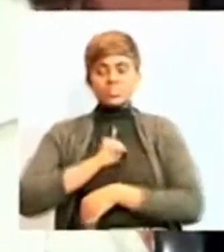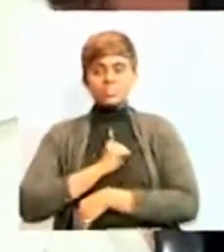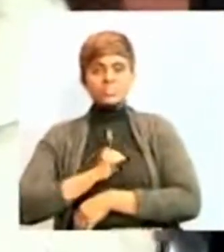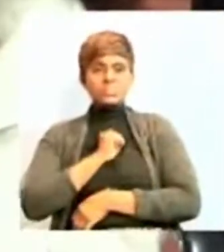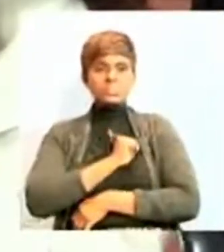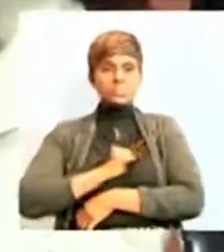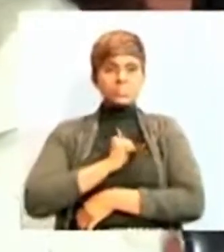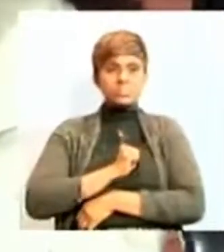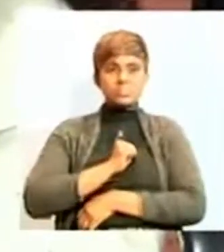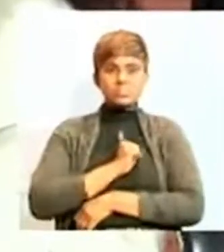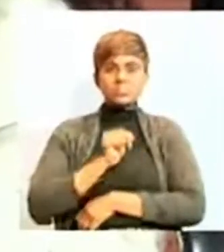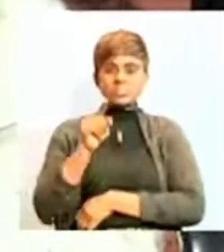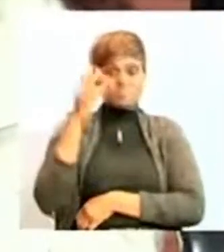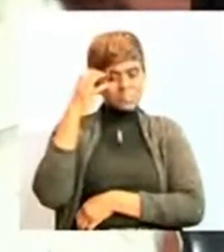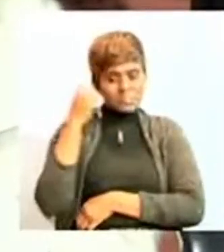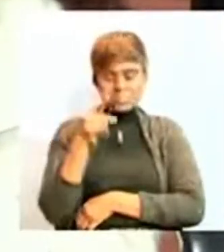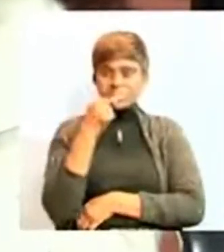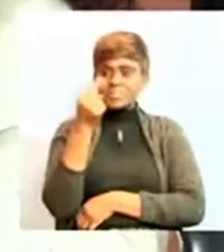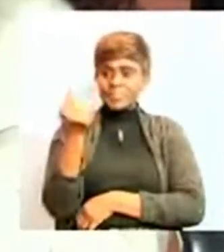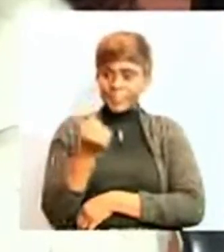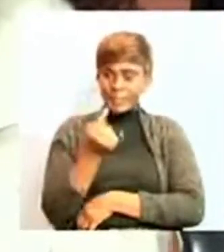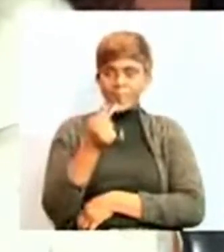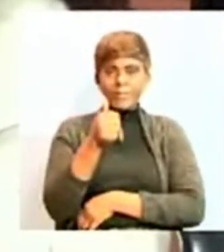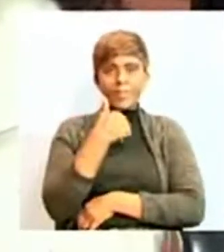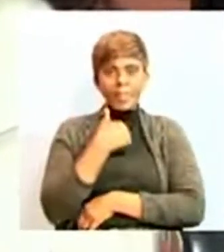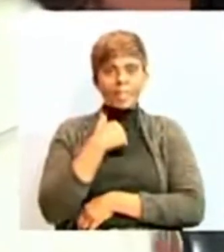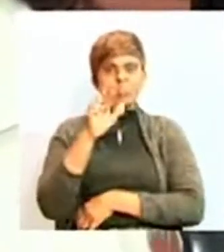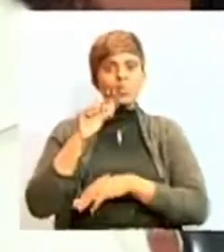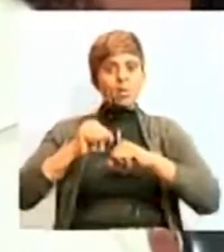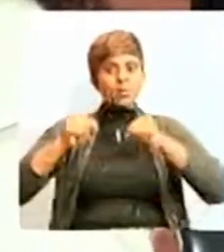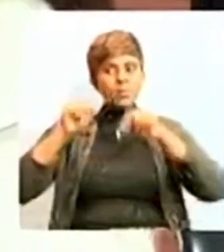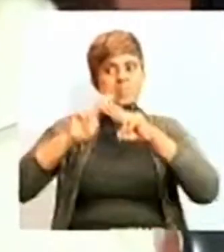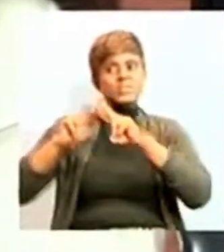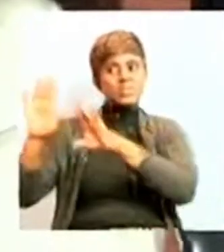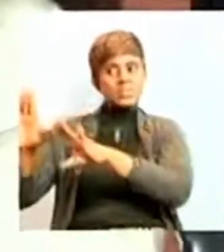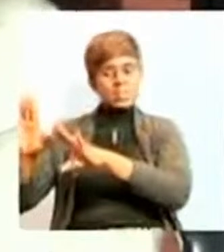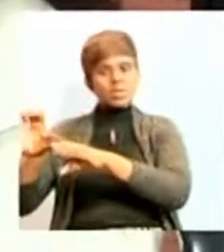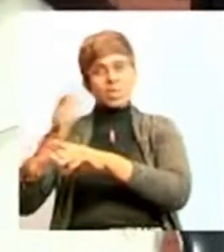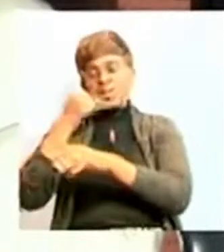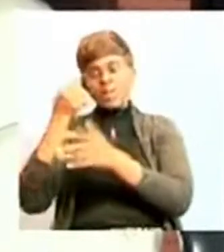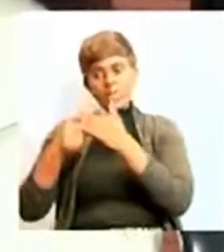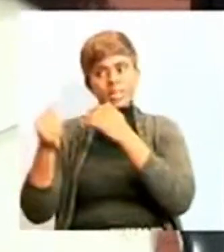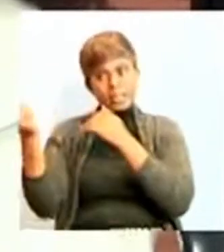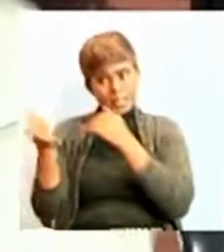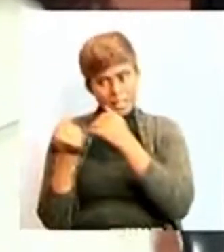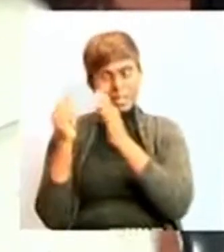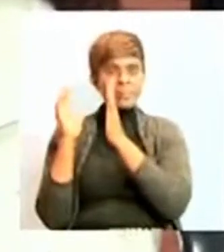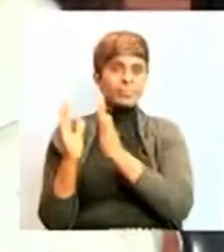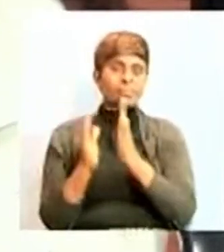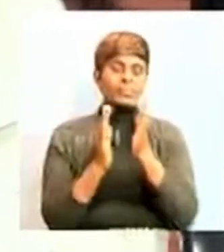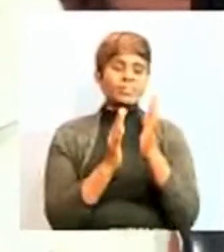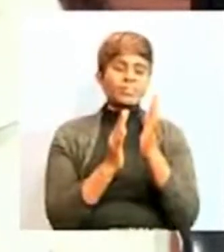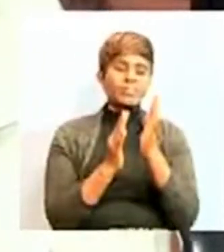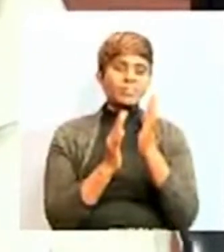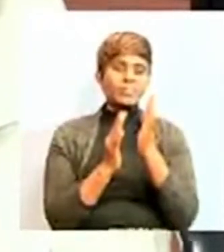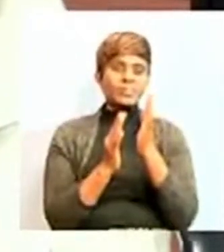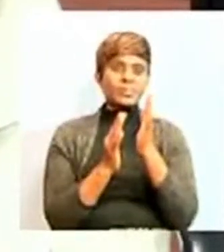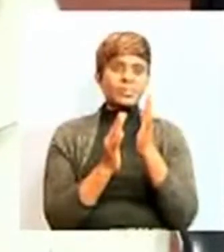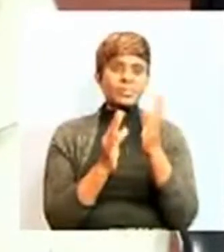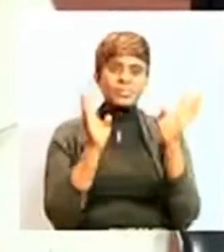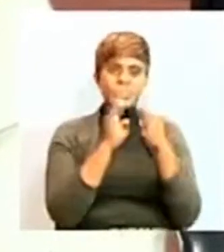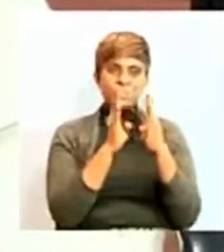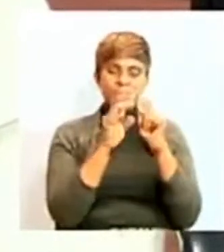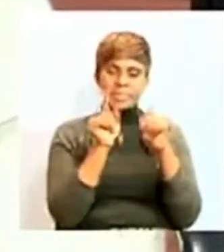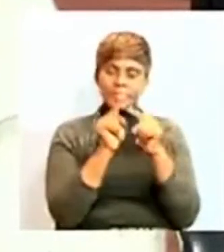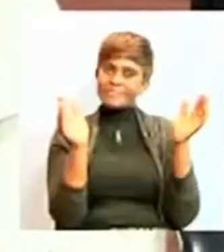apologies. As officers, when you're coming, you have your bosses seated there. You must come prepared so that the meeting is